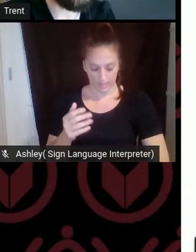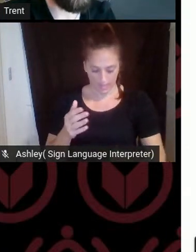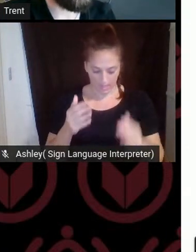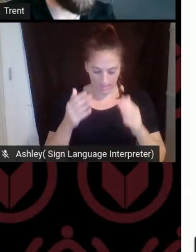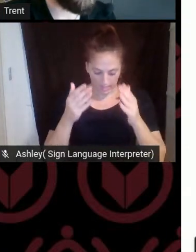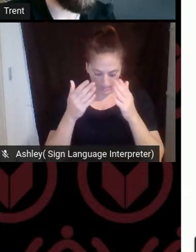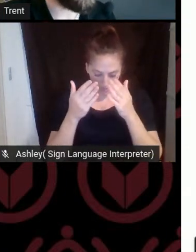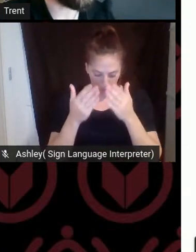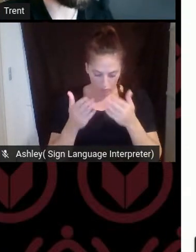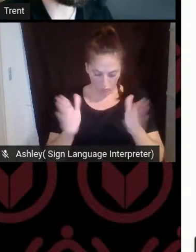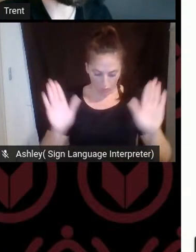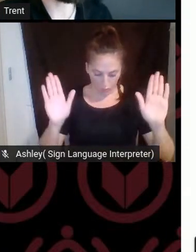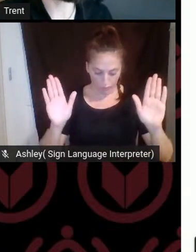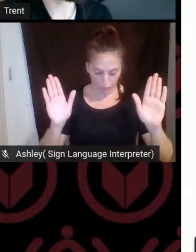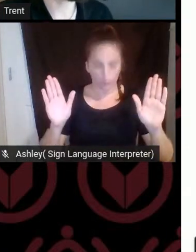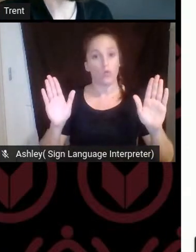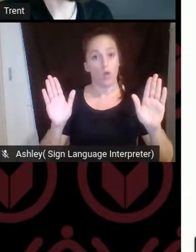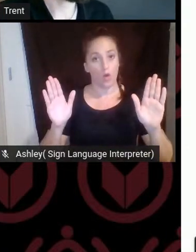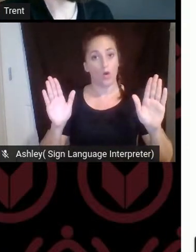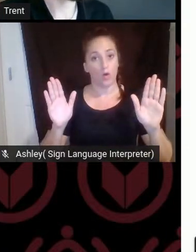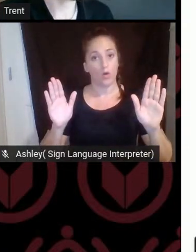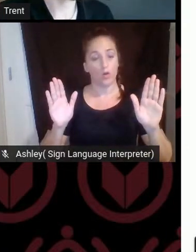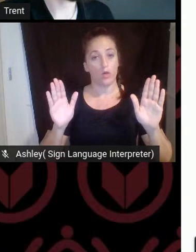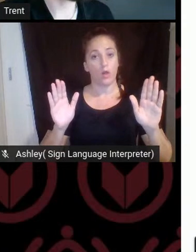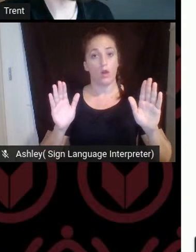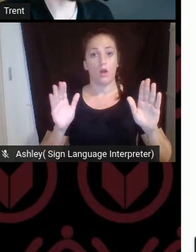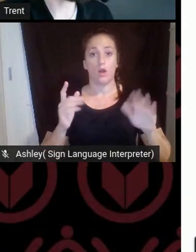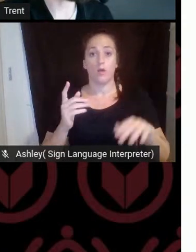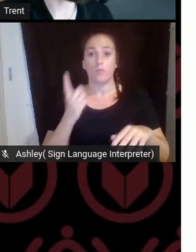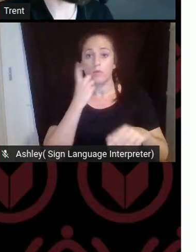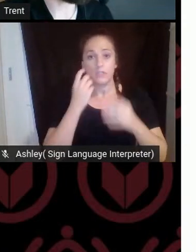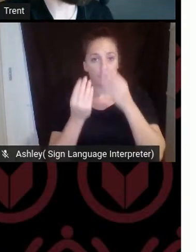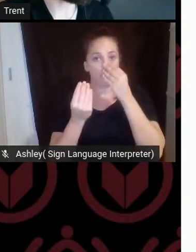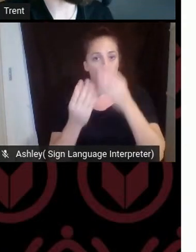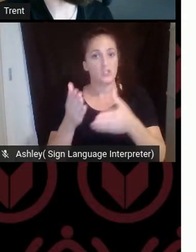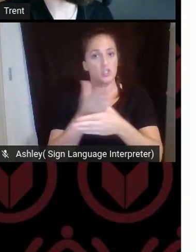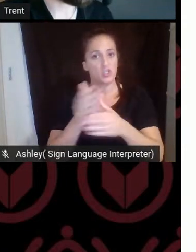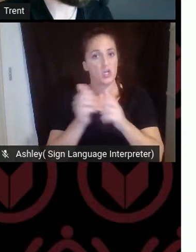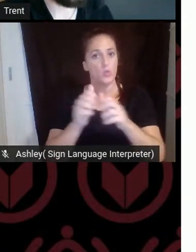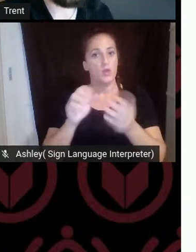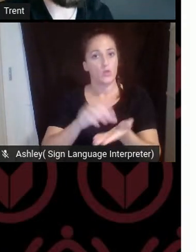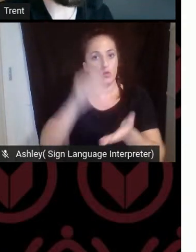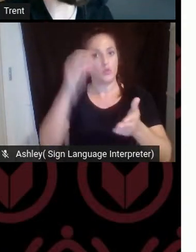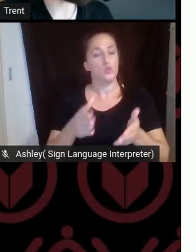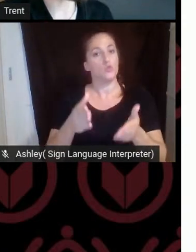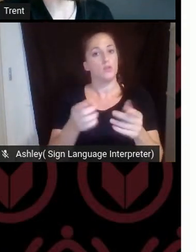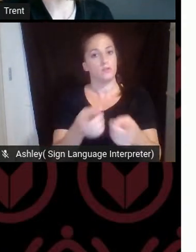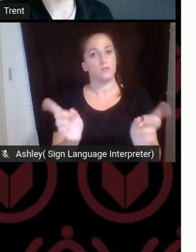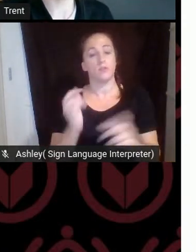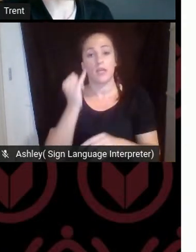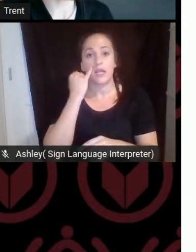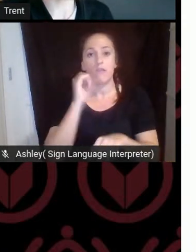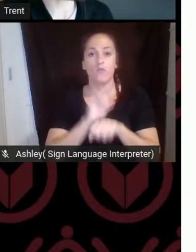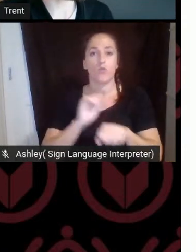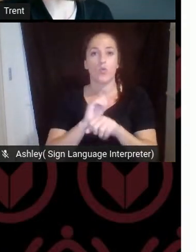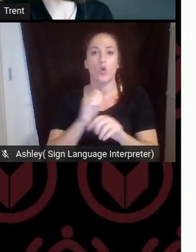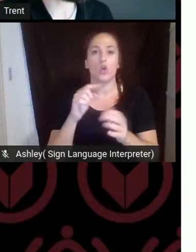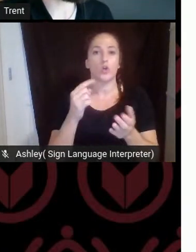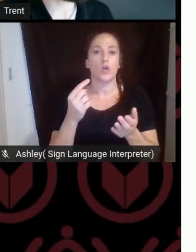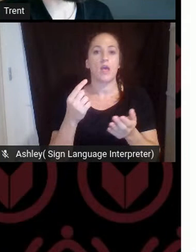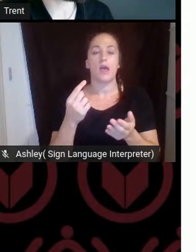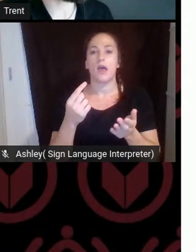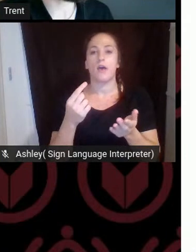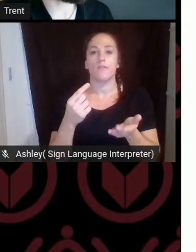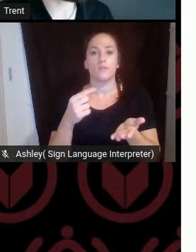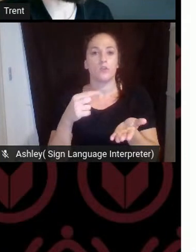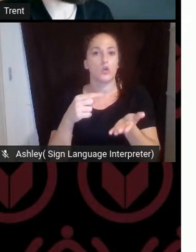what's going on, what's happened recently type thing. Over here, you'll see if you've given any work with due dates, you'll see those things pop